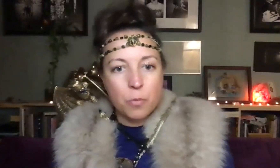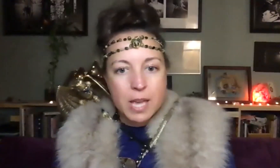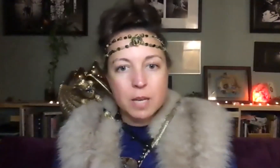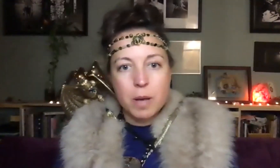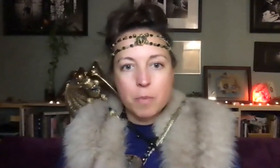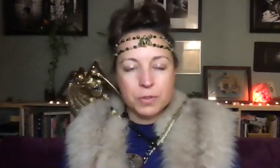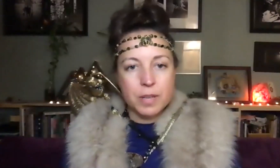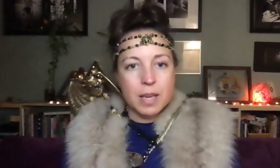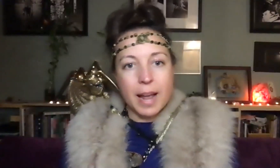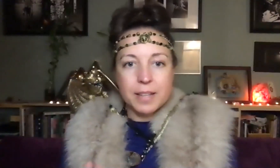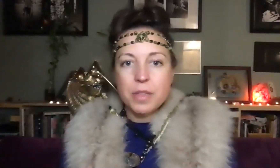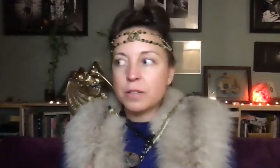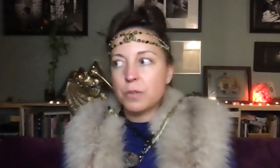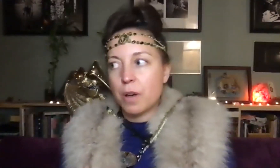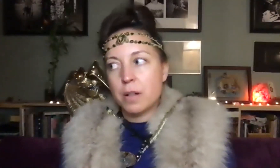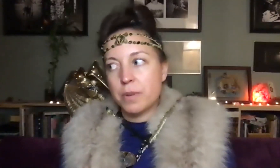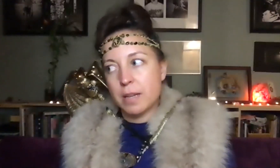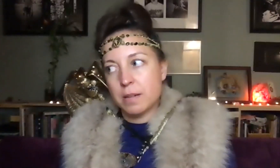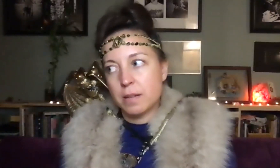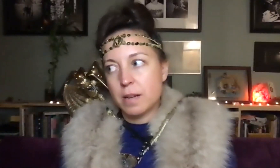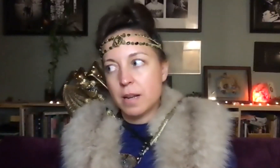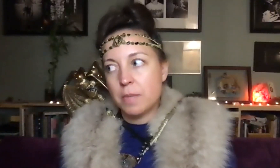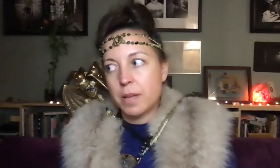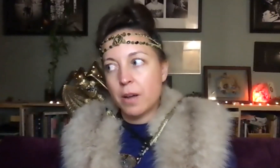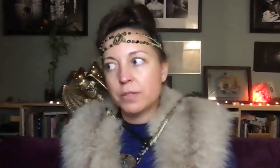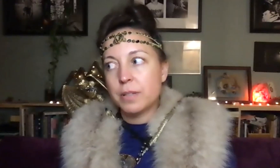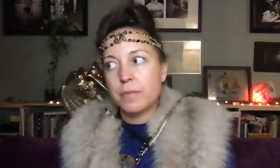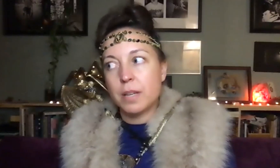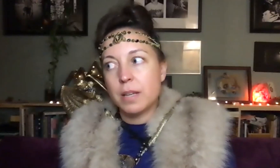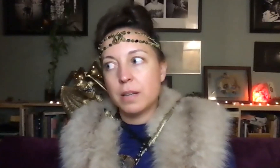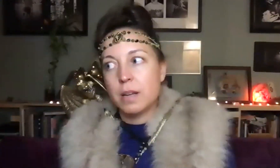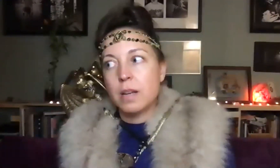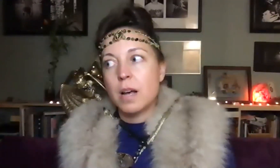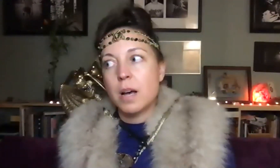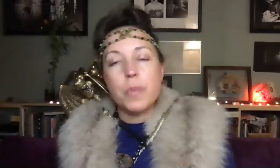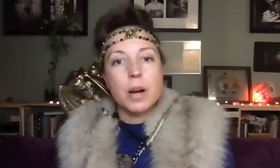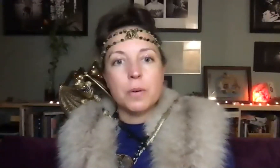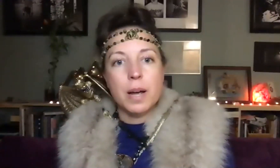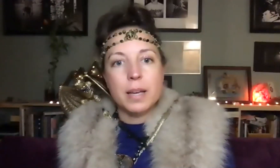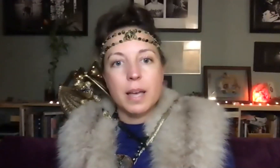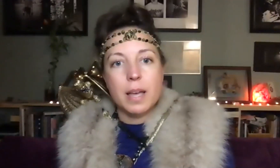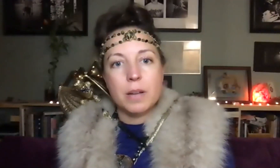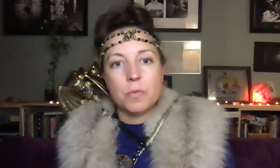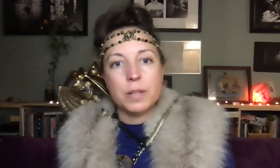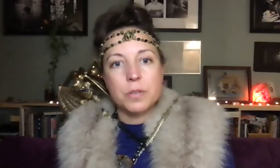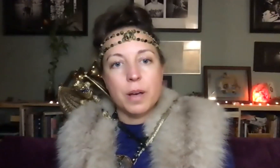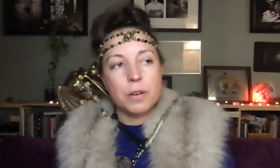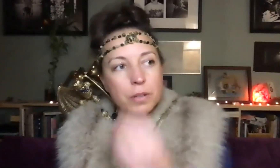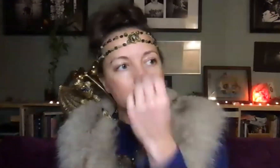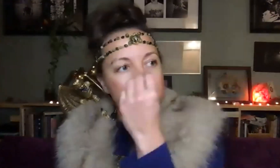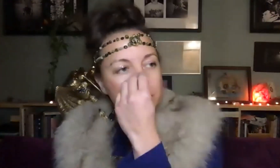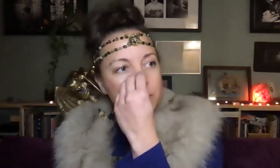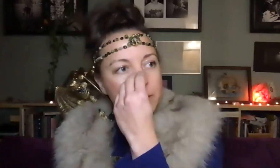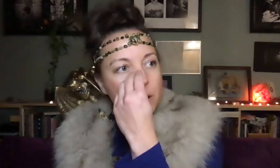only a week, but mostly it has nothing to do with Halloween. And I also lived in Paraguay and went to